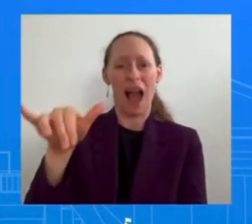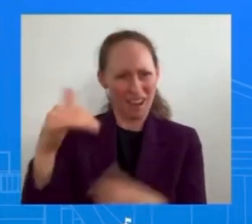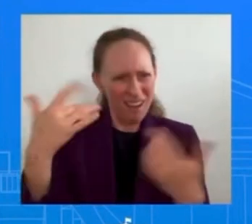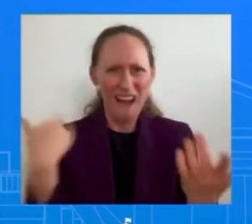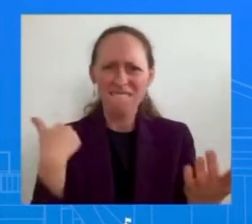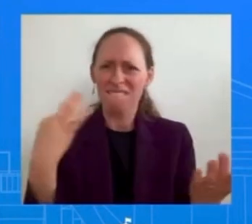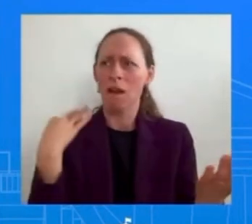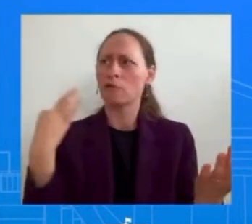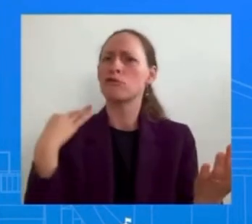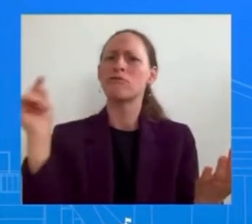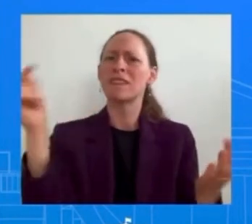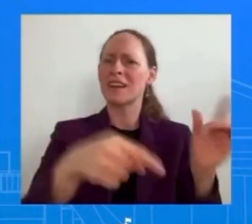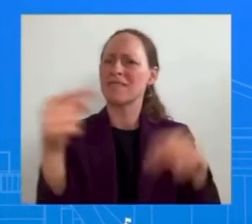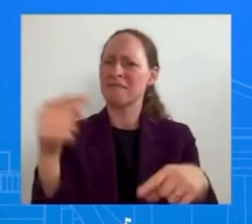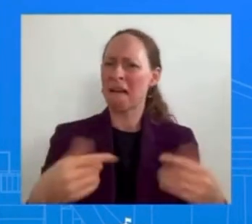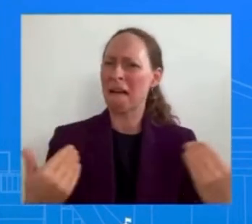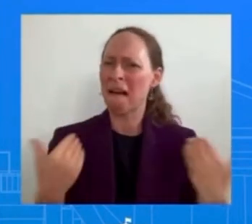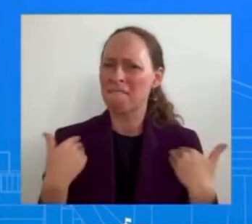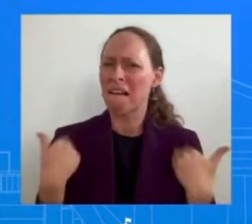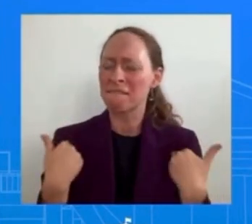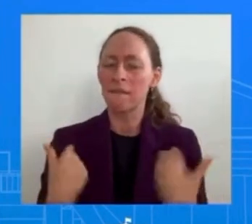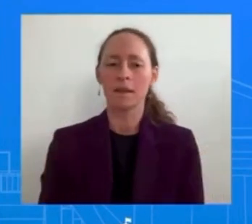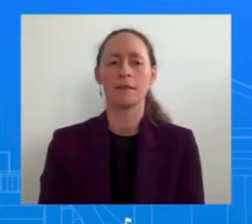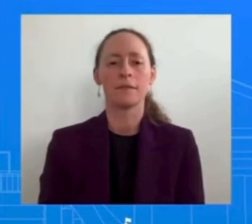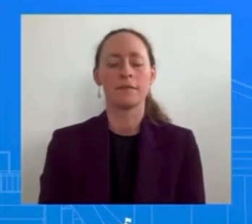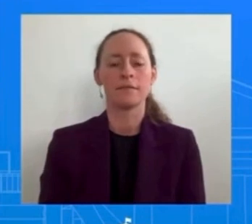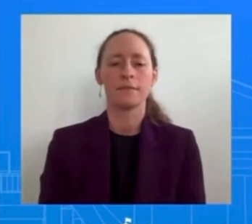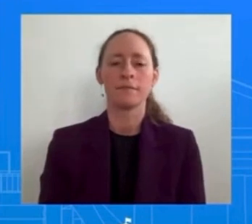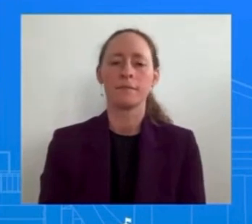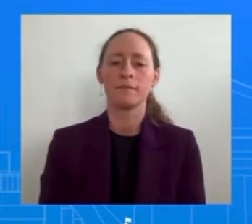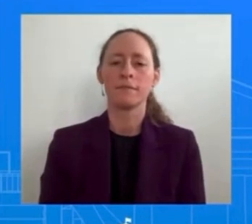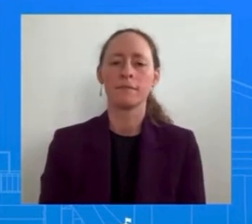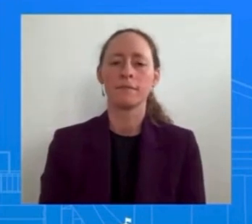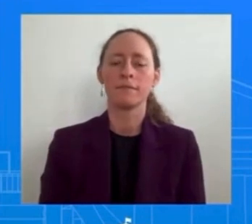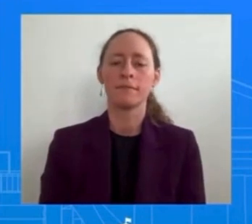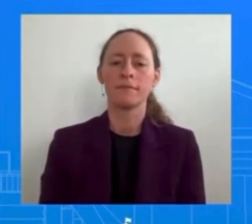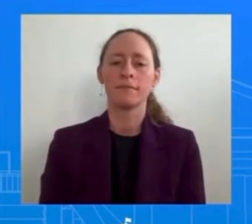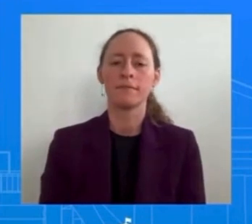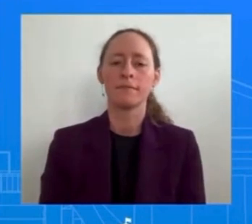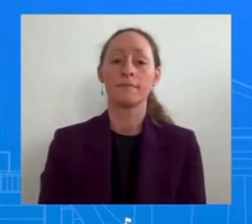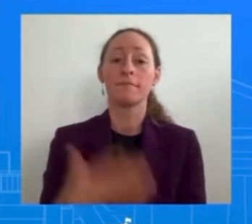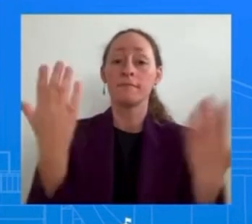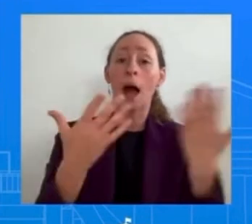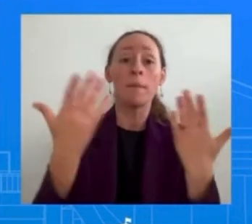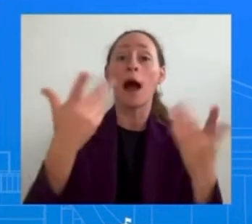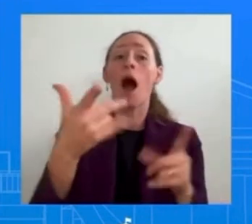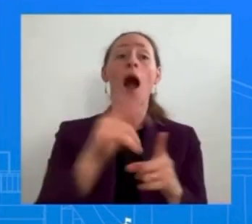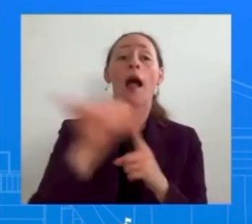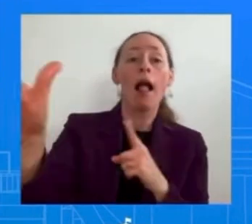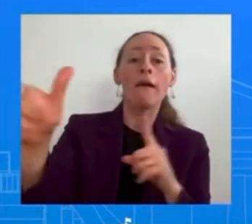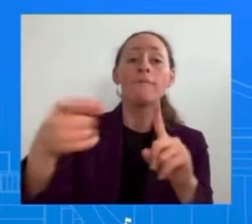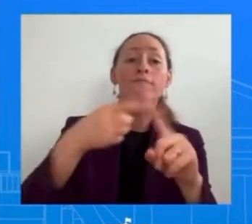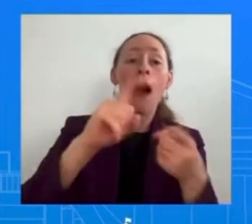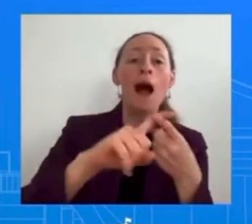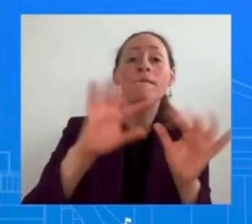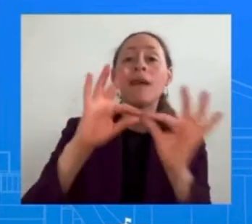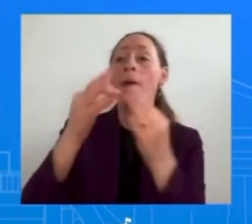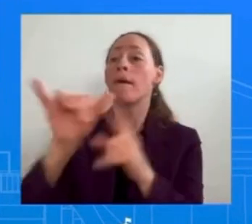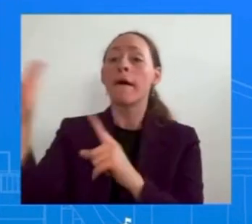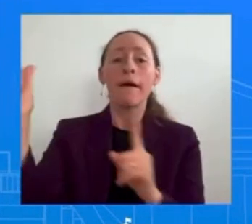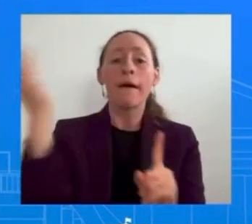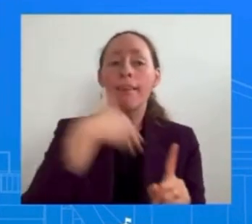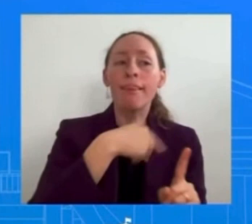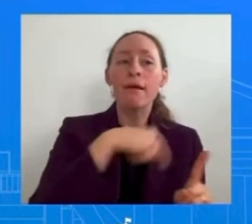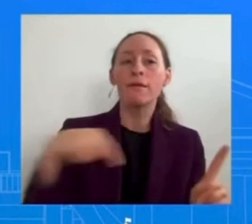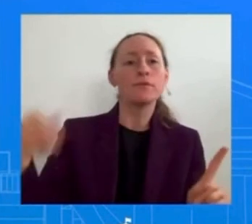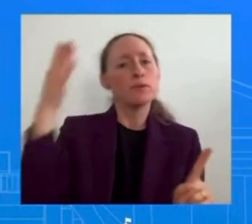friends, staying with residents in other parts of the island, and that's why our teams will continue to go out into the communities to make sure everybody that needs